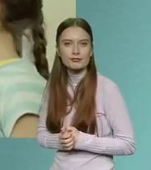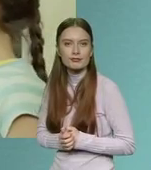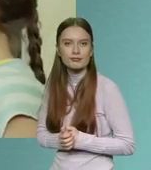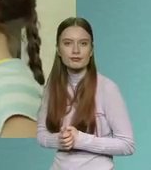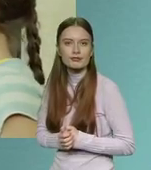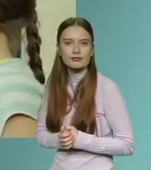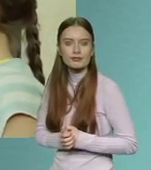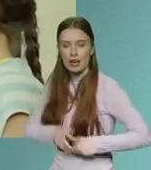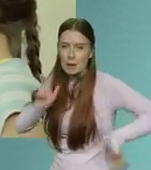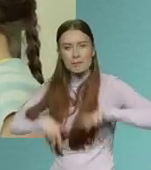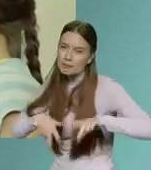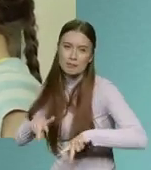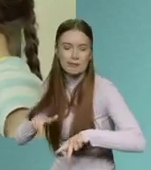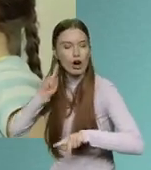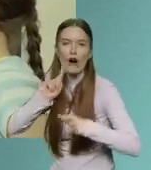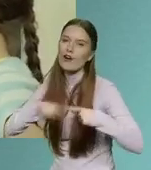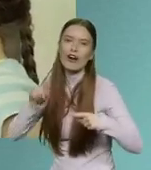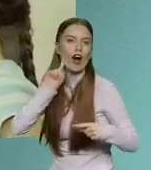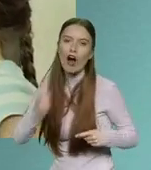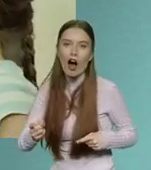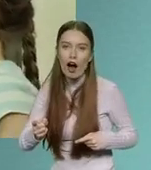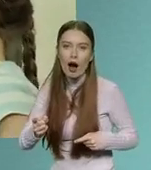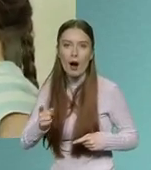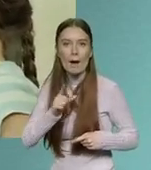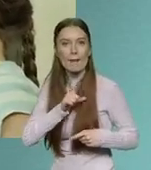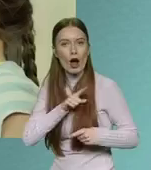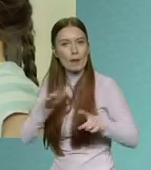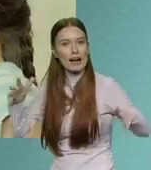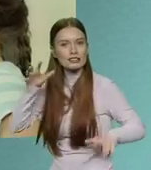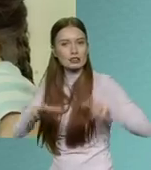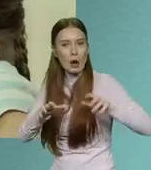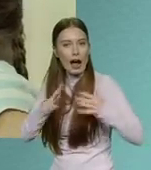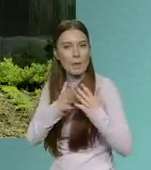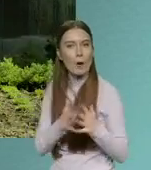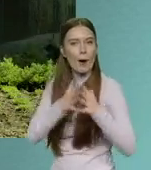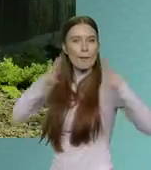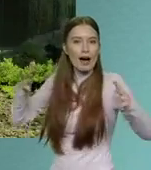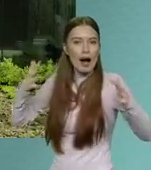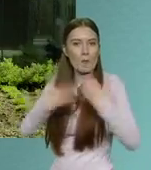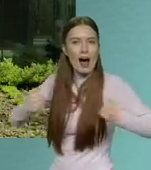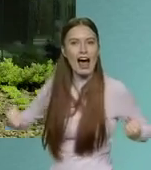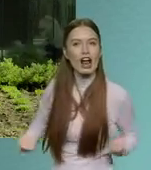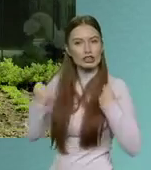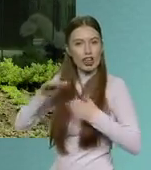Well, you can't run forever, especially from a predator that is larger and has more energy than you.